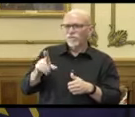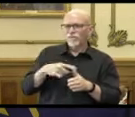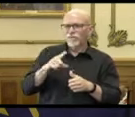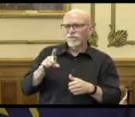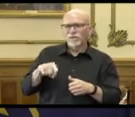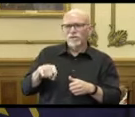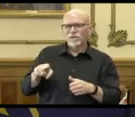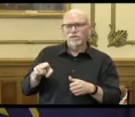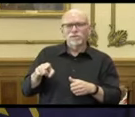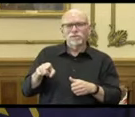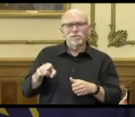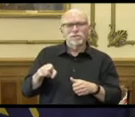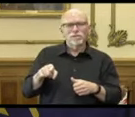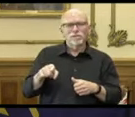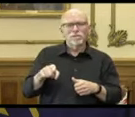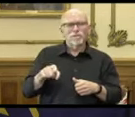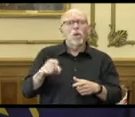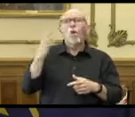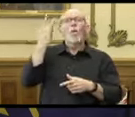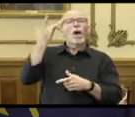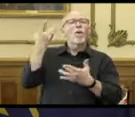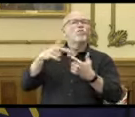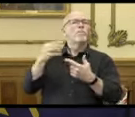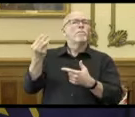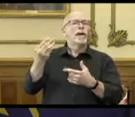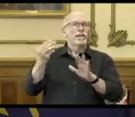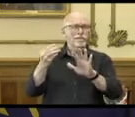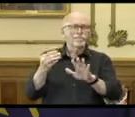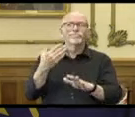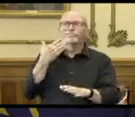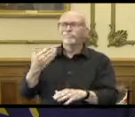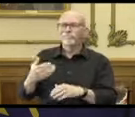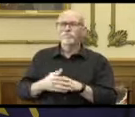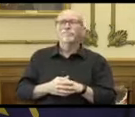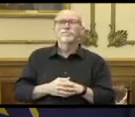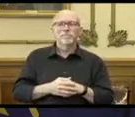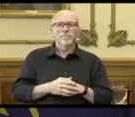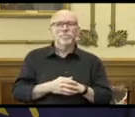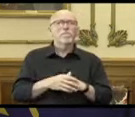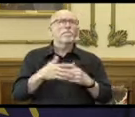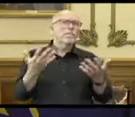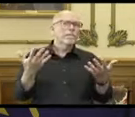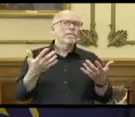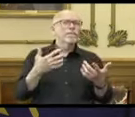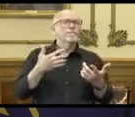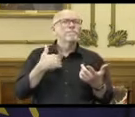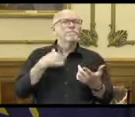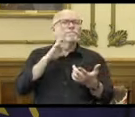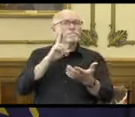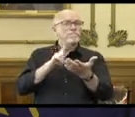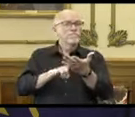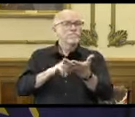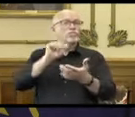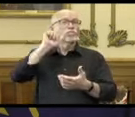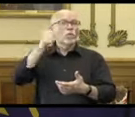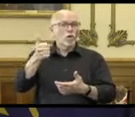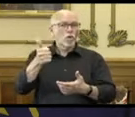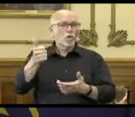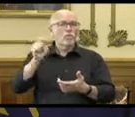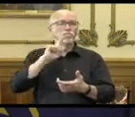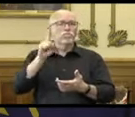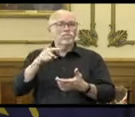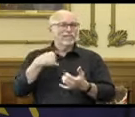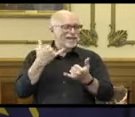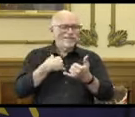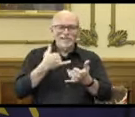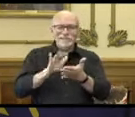first? Oh, why wait till Monday? Thank you. Well, we're giving people, I'm going to sign the order tomorrow. We're putting the finishing